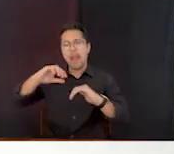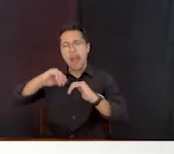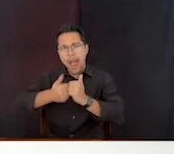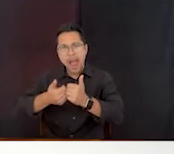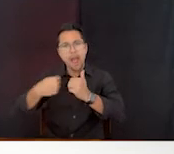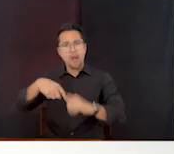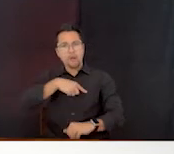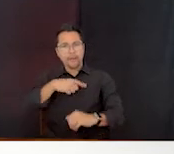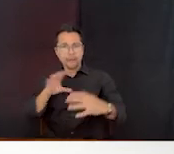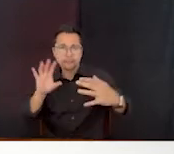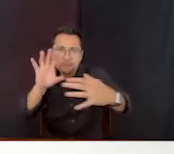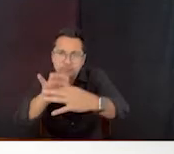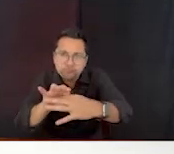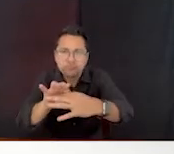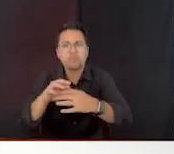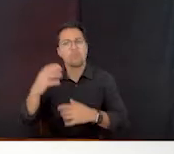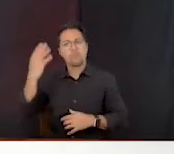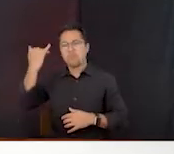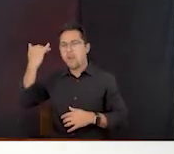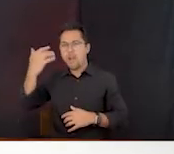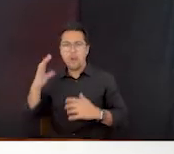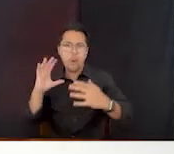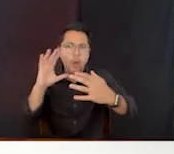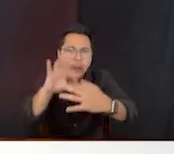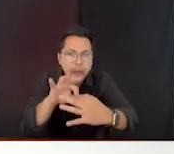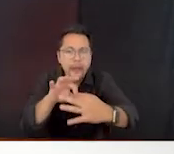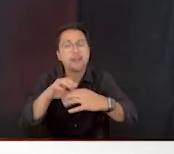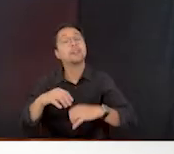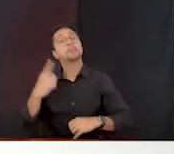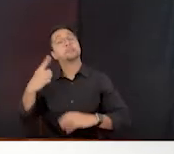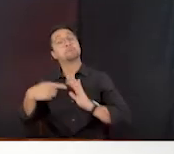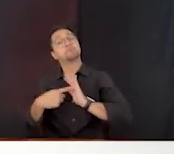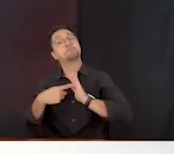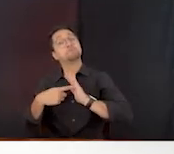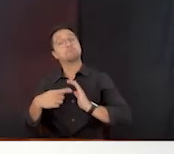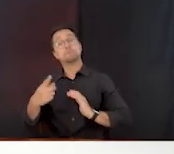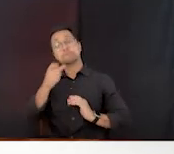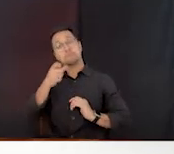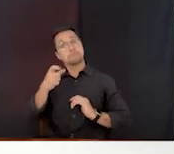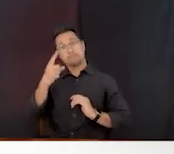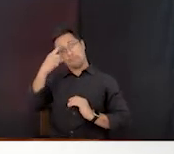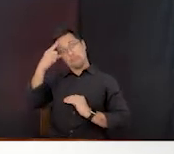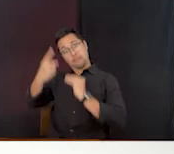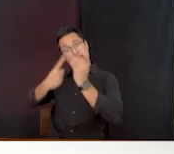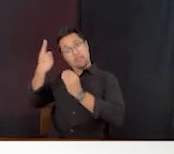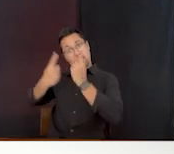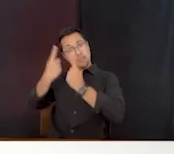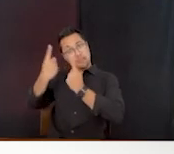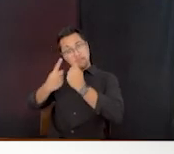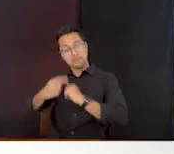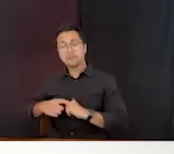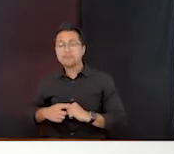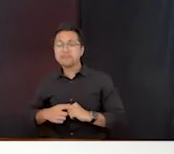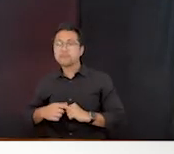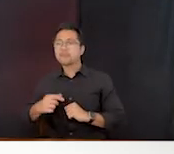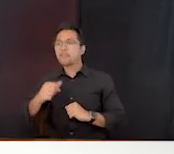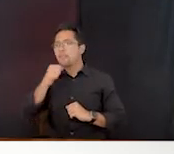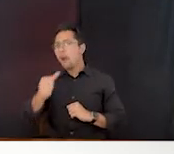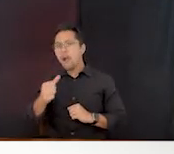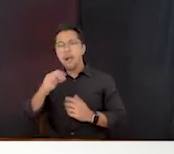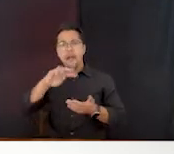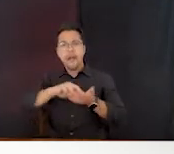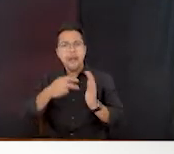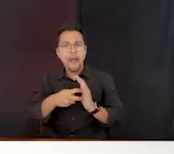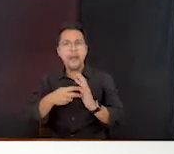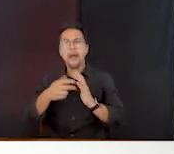other people. One example of social connection that we don't always think about are kind of those unintentional